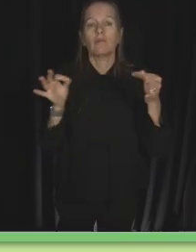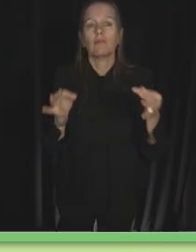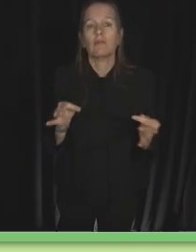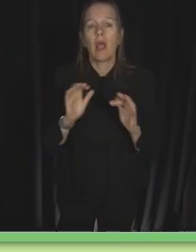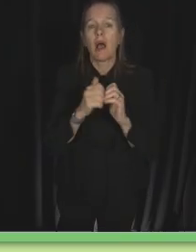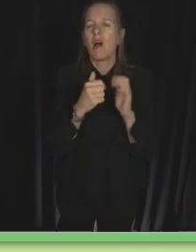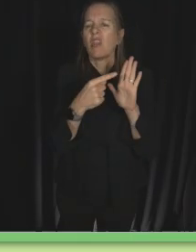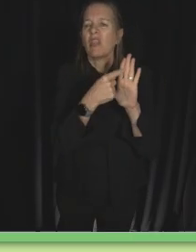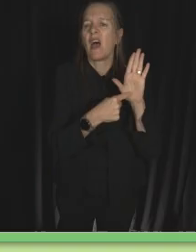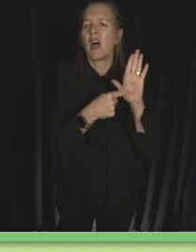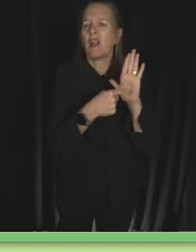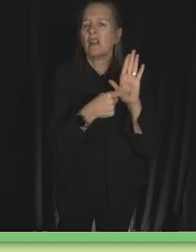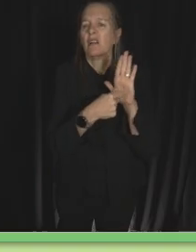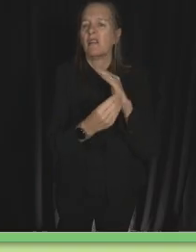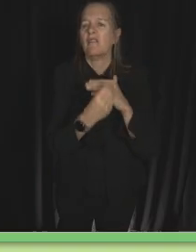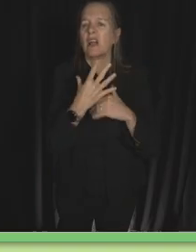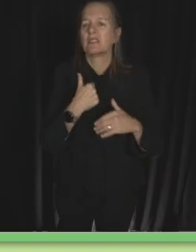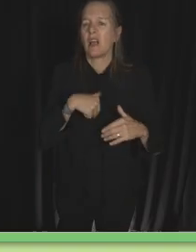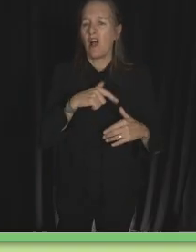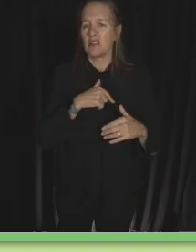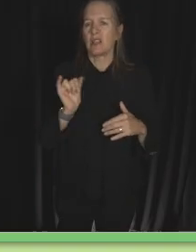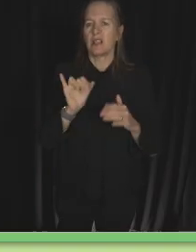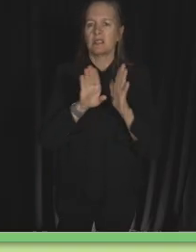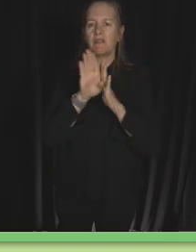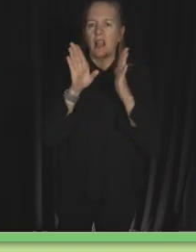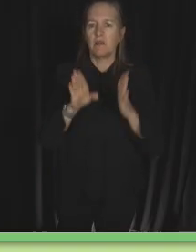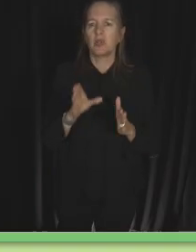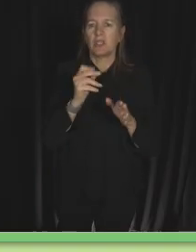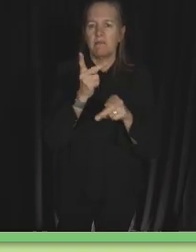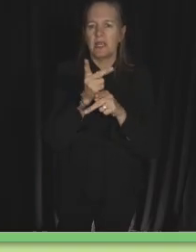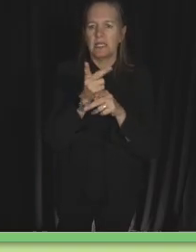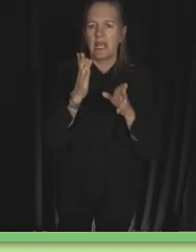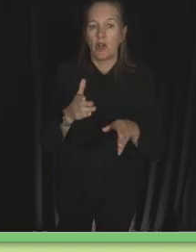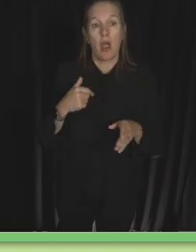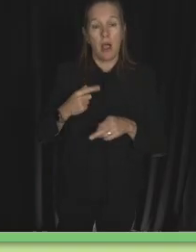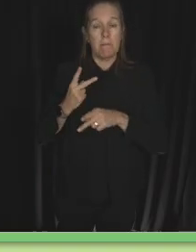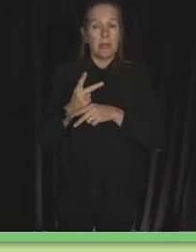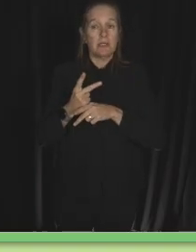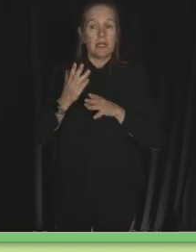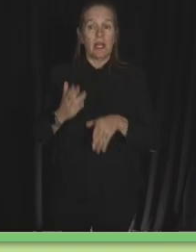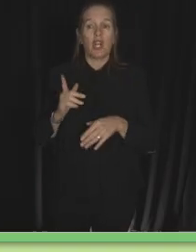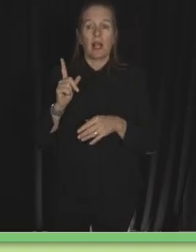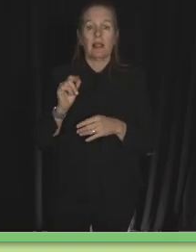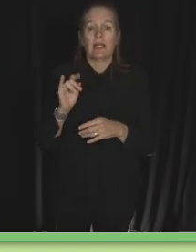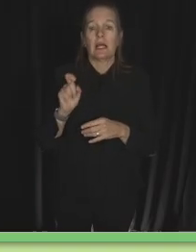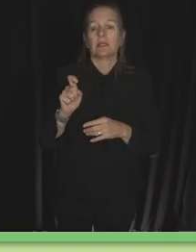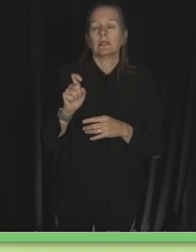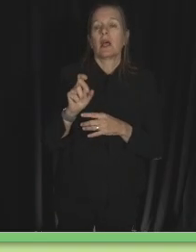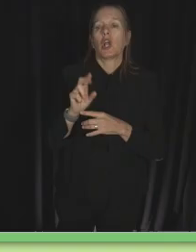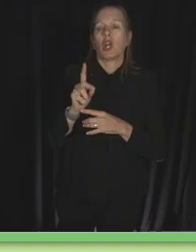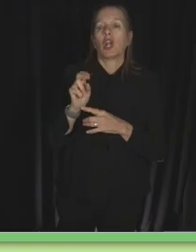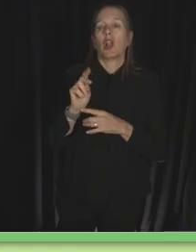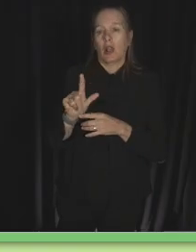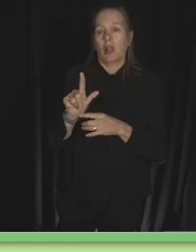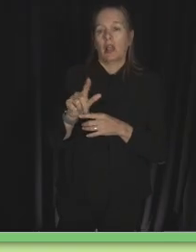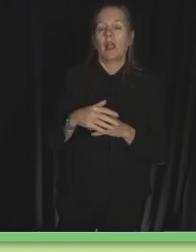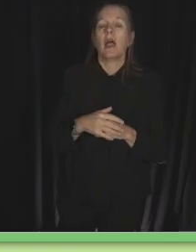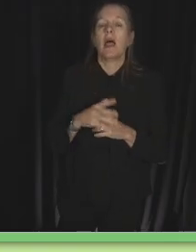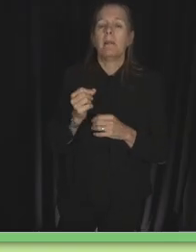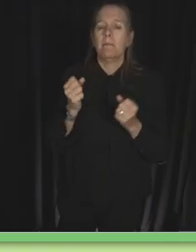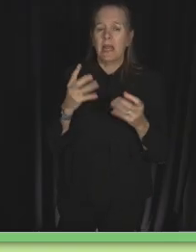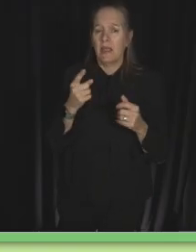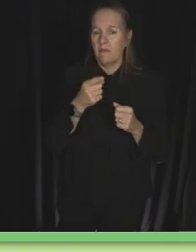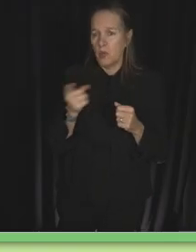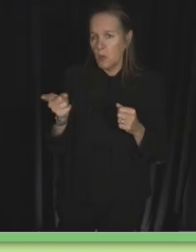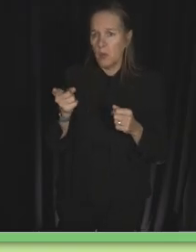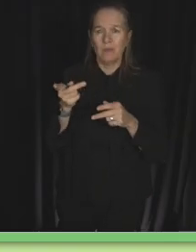and relates to us as developers and maintainers. I'm a maintainer of the Linux kernel. Many of you are members and developers and